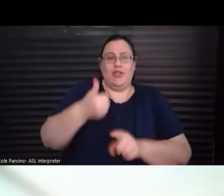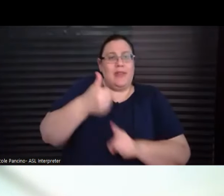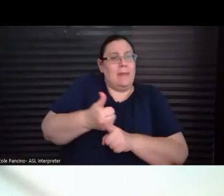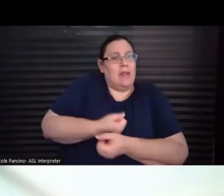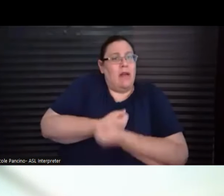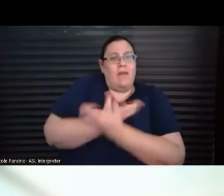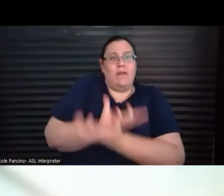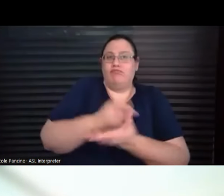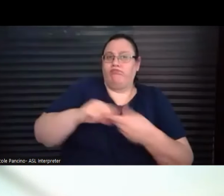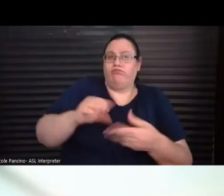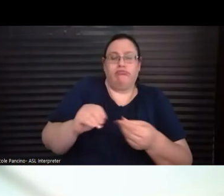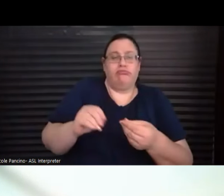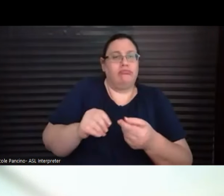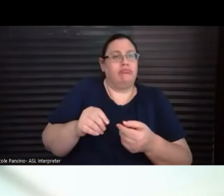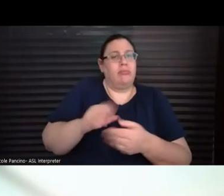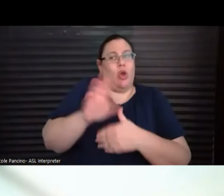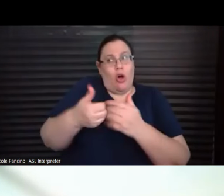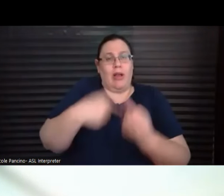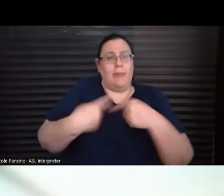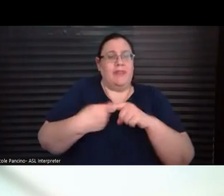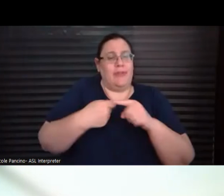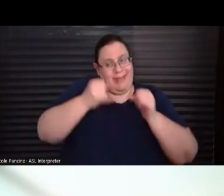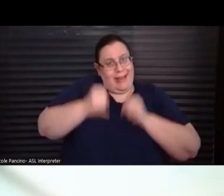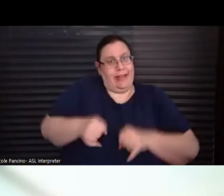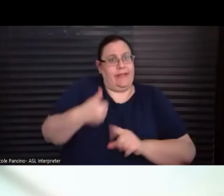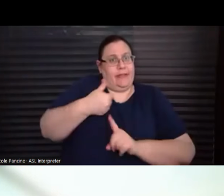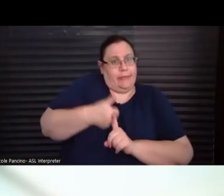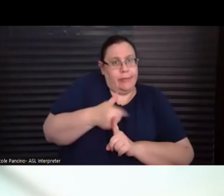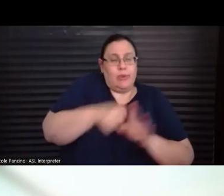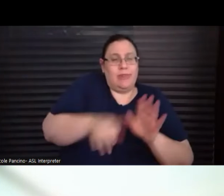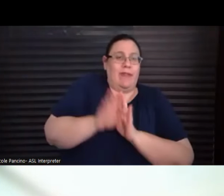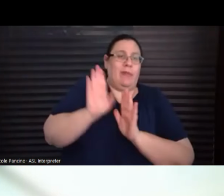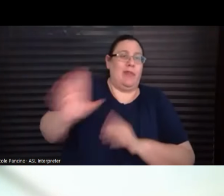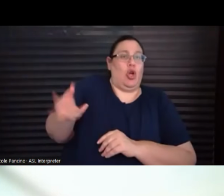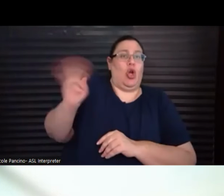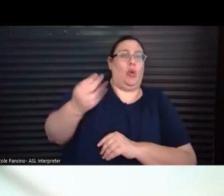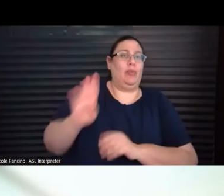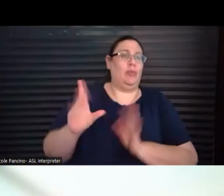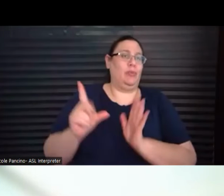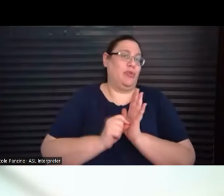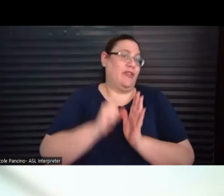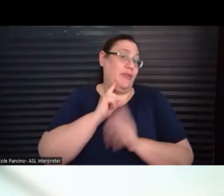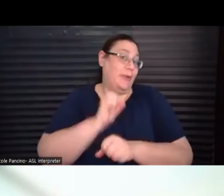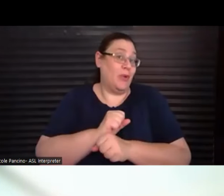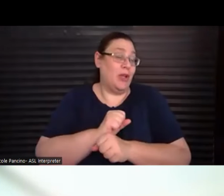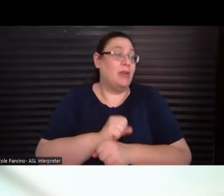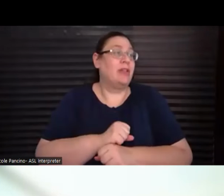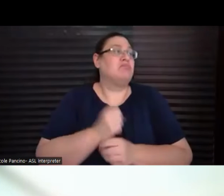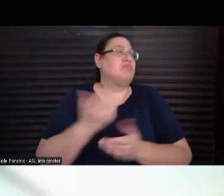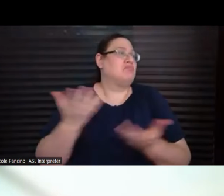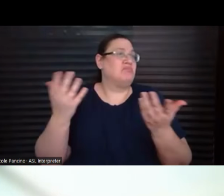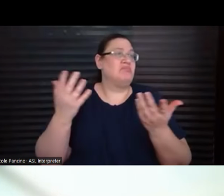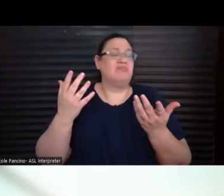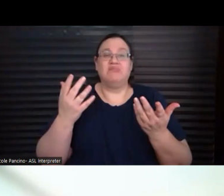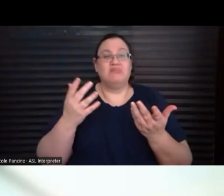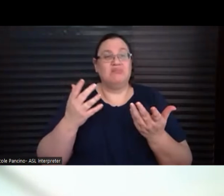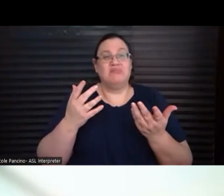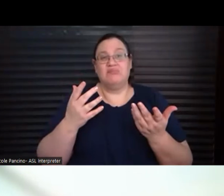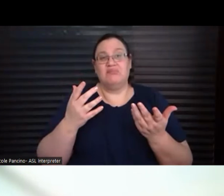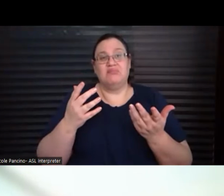driven by the individual who is developing their blueprint for employment. So these were just obviously some of the interests